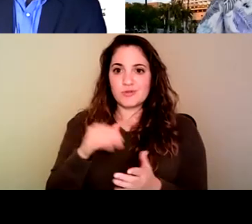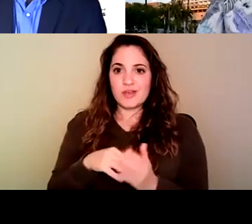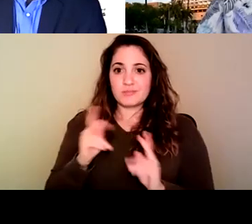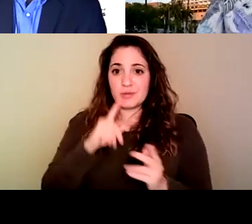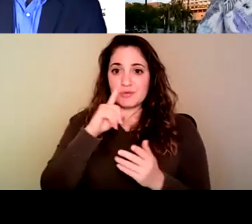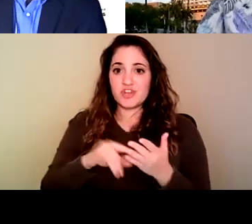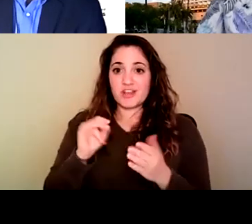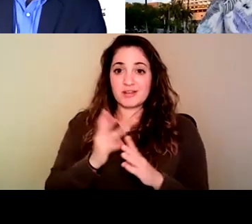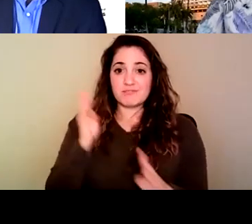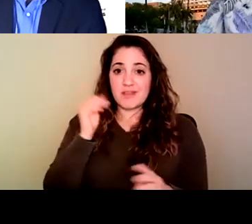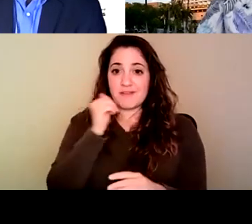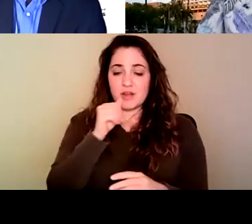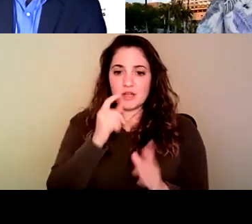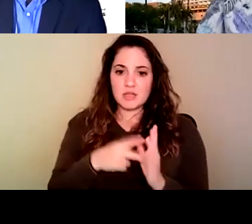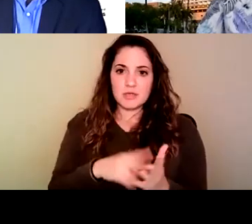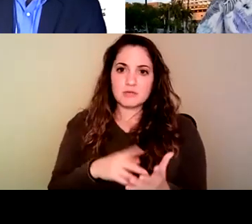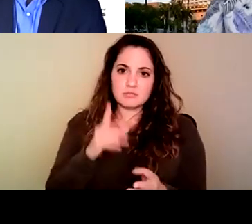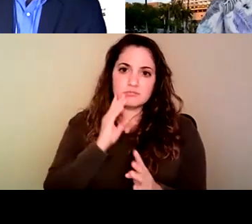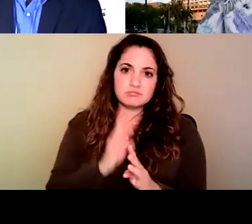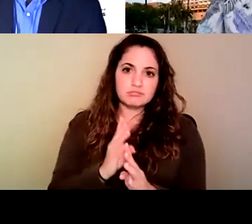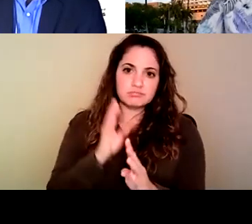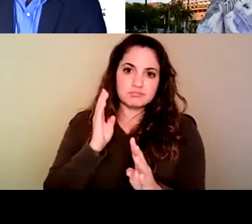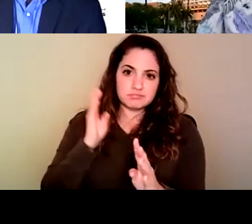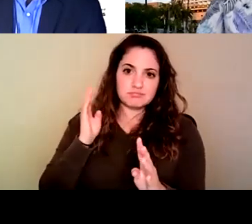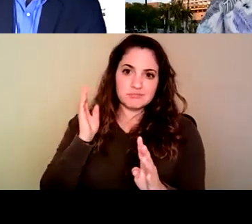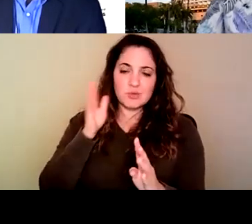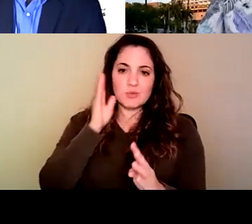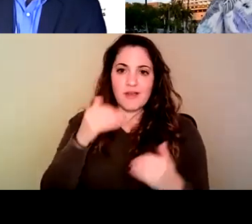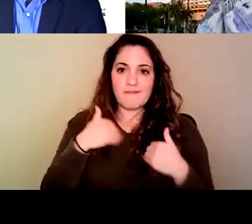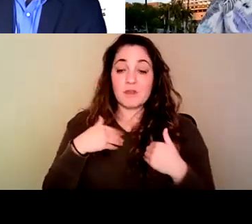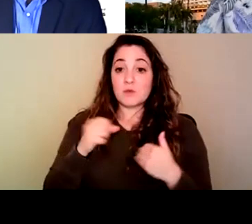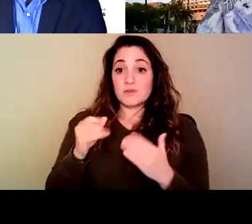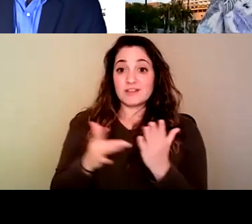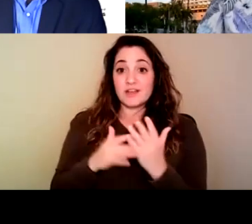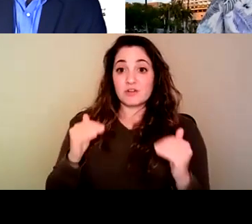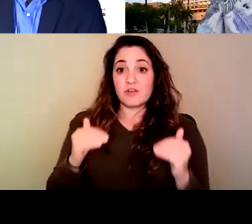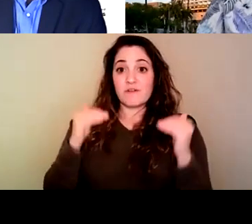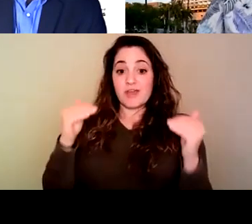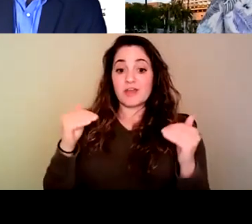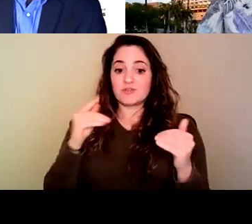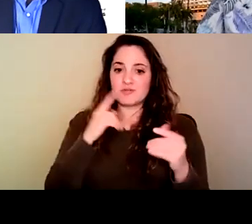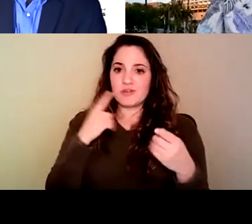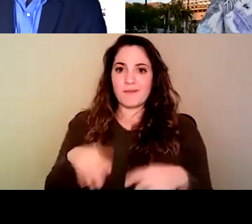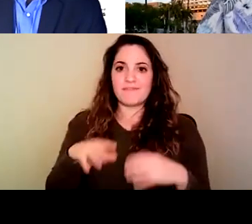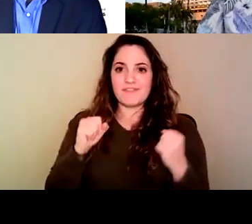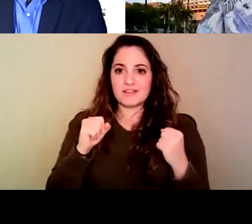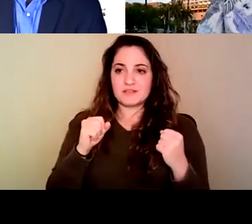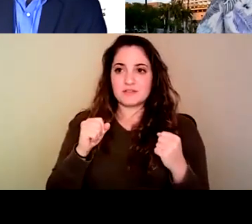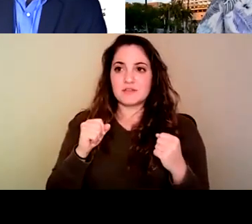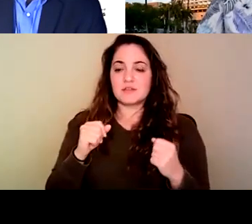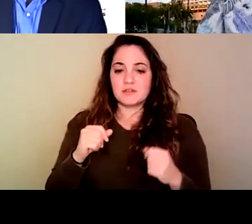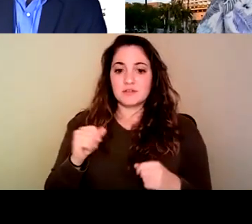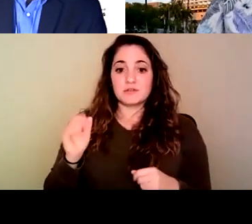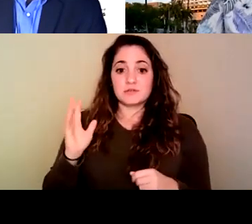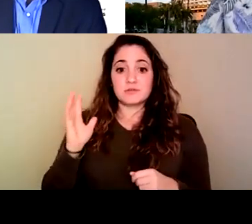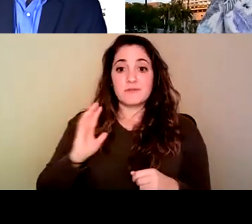math, there's going to be a line. So that technological advance happened quickly, and we moved it from